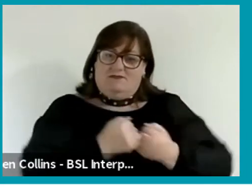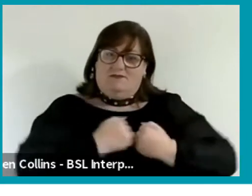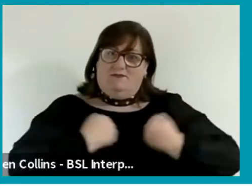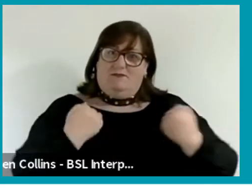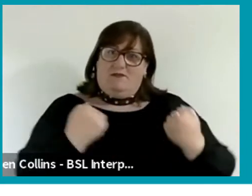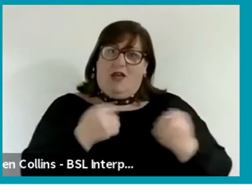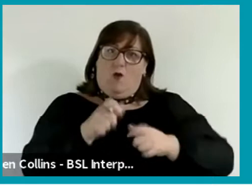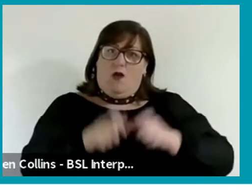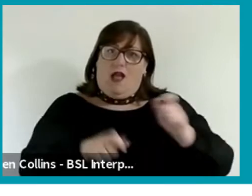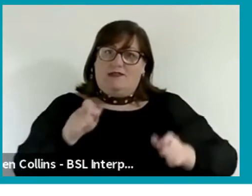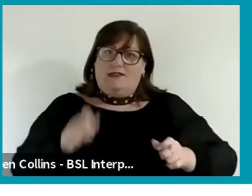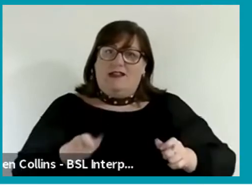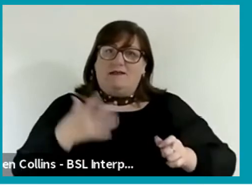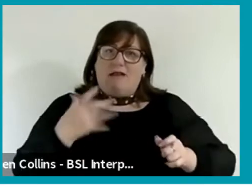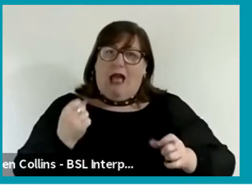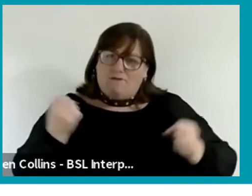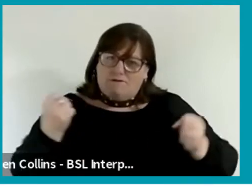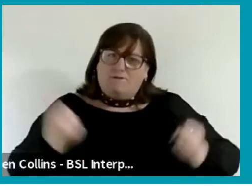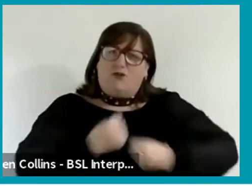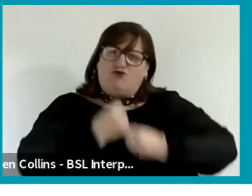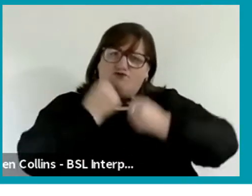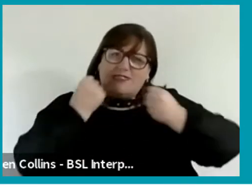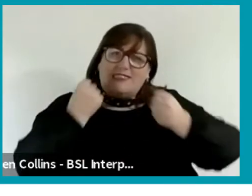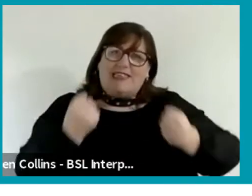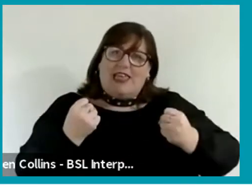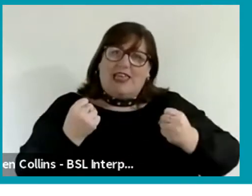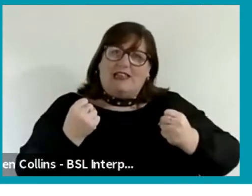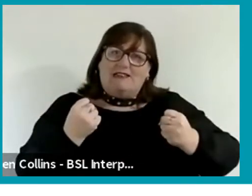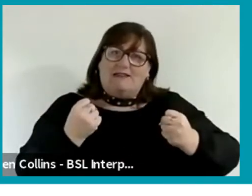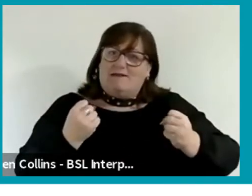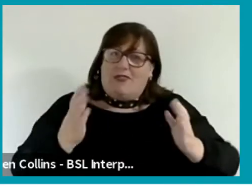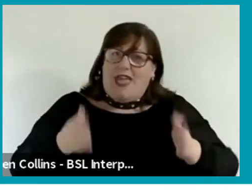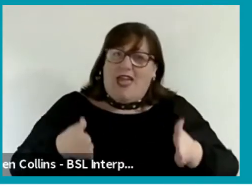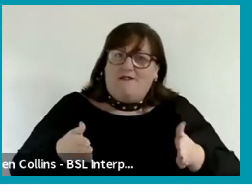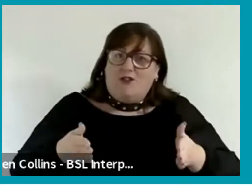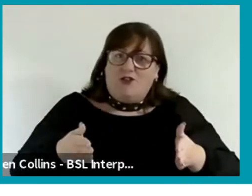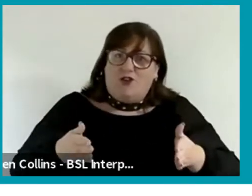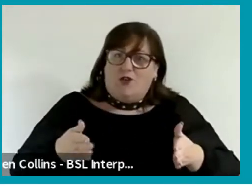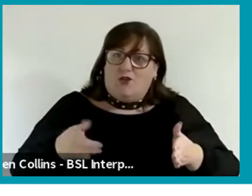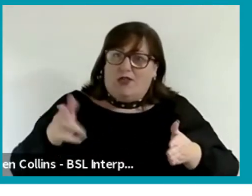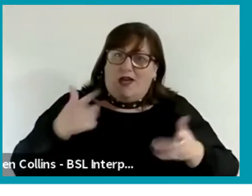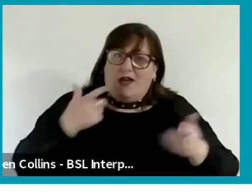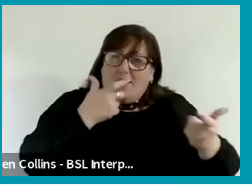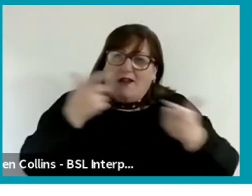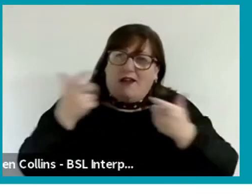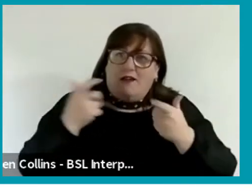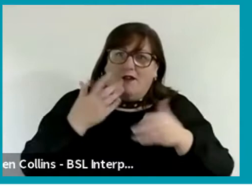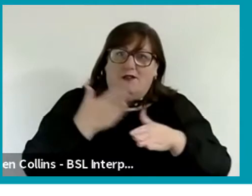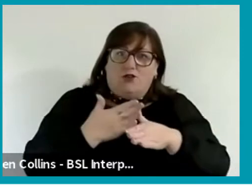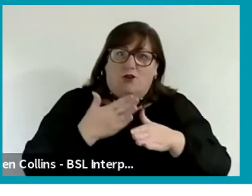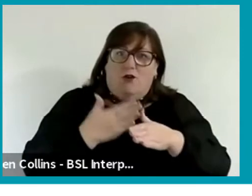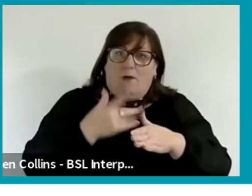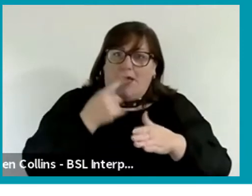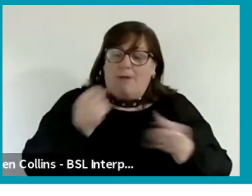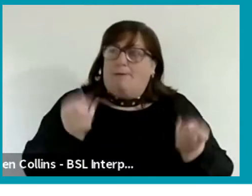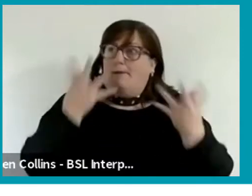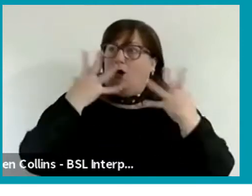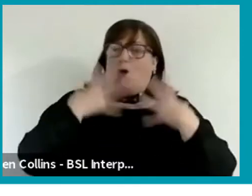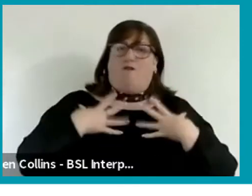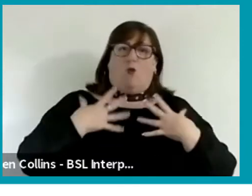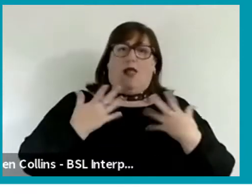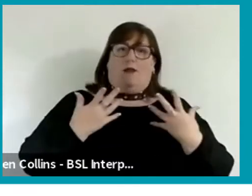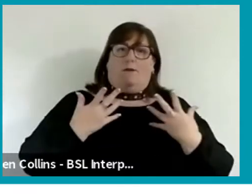to, especially when they are searching and looking for jobs. The world of work and job search can be overwhelming and very daunting anyway, can't